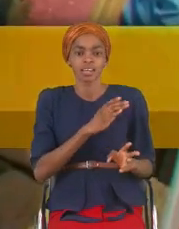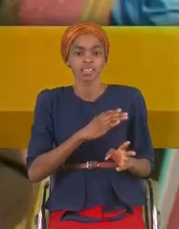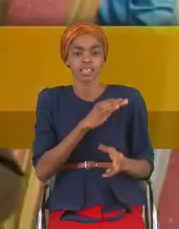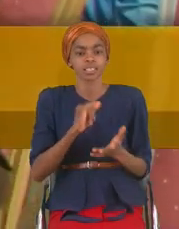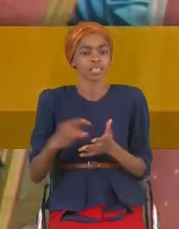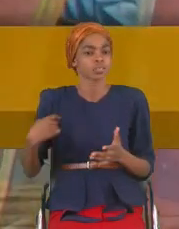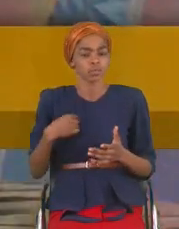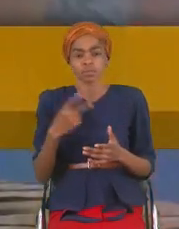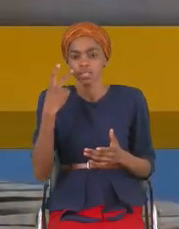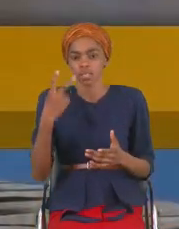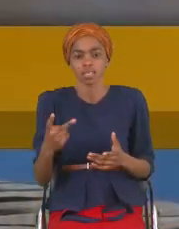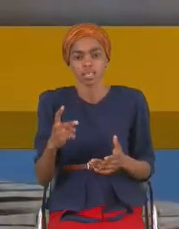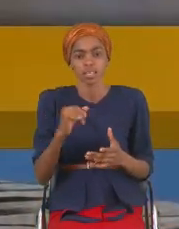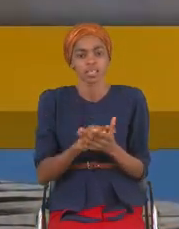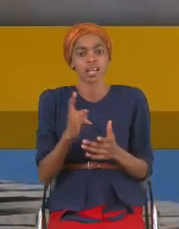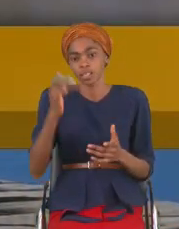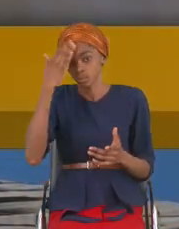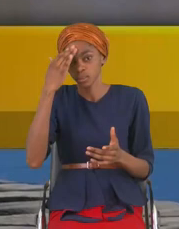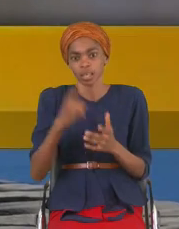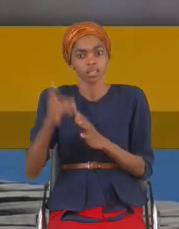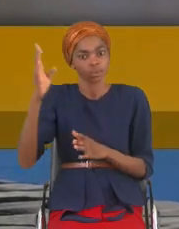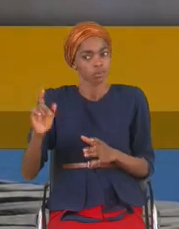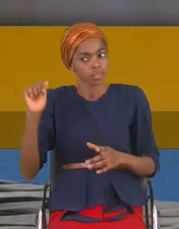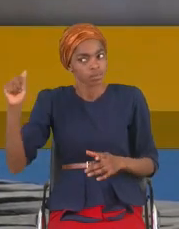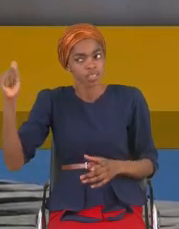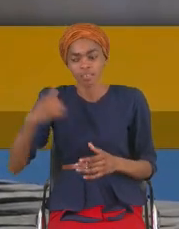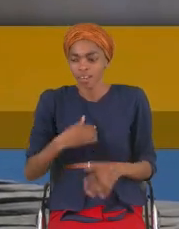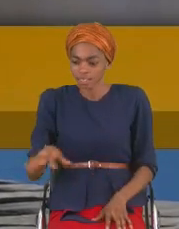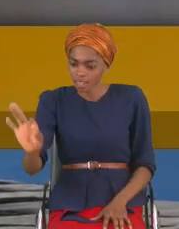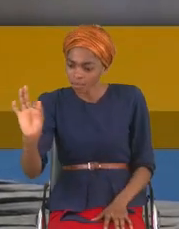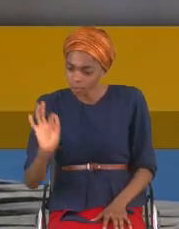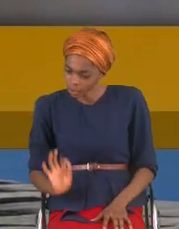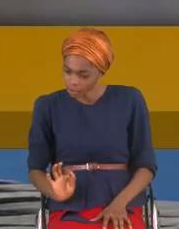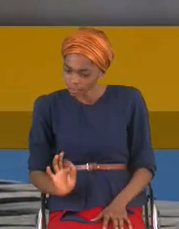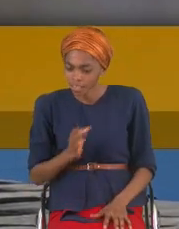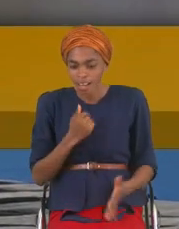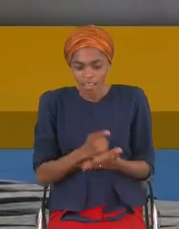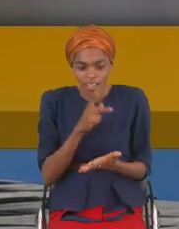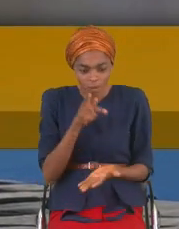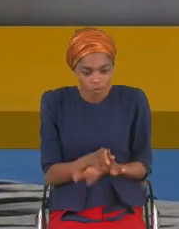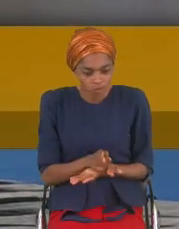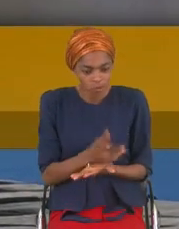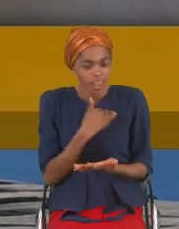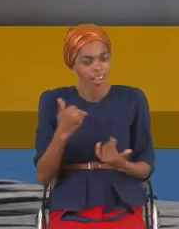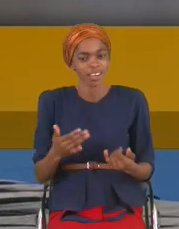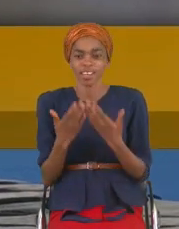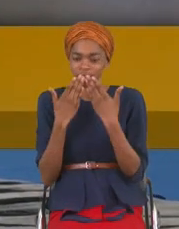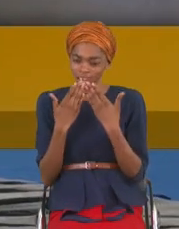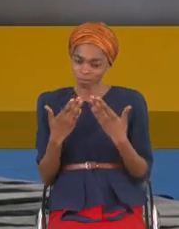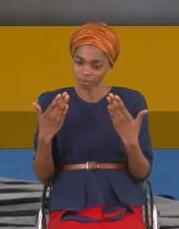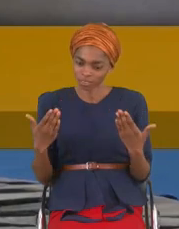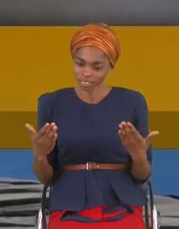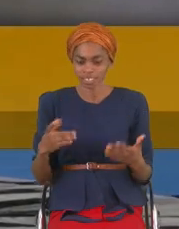Lord himself that appointed has now approved and he appreciates the